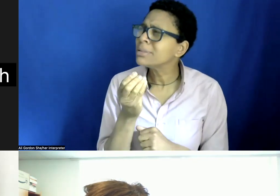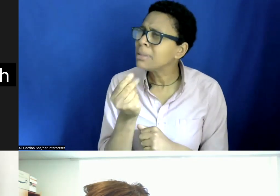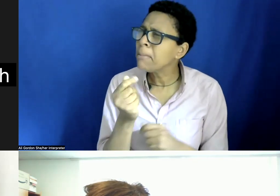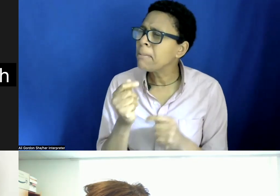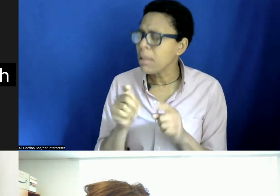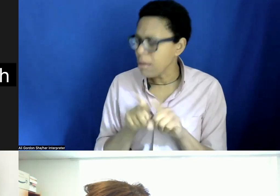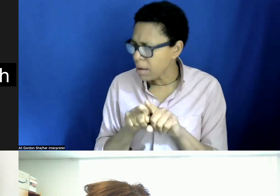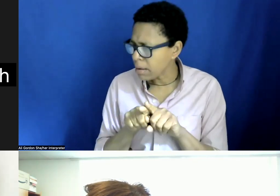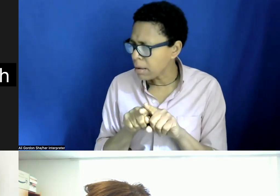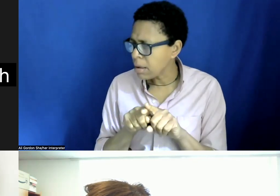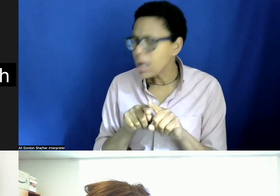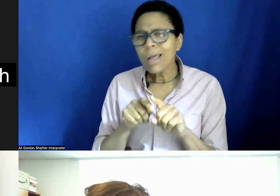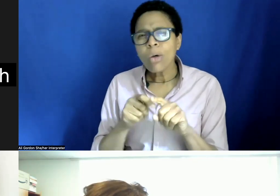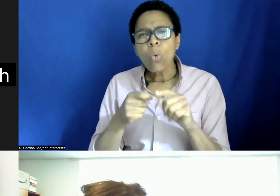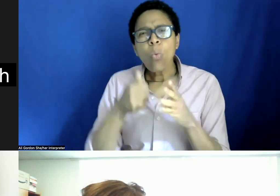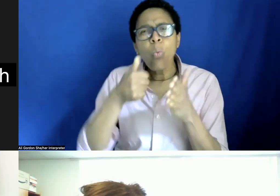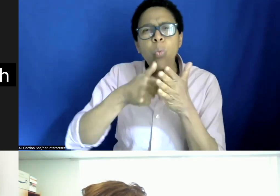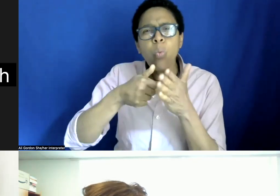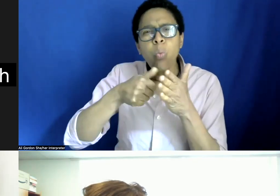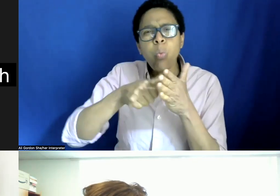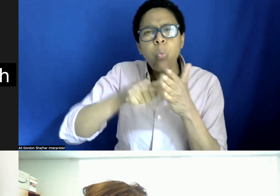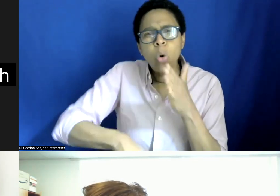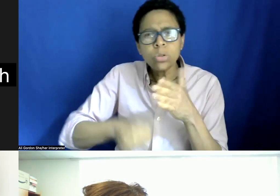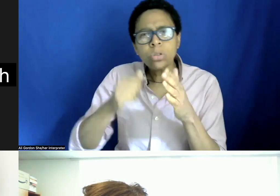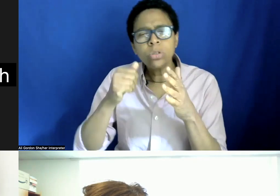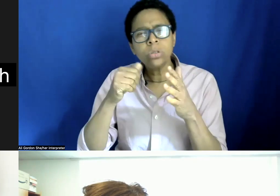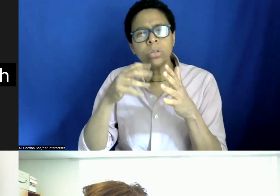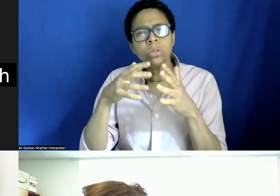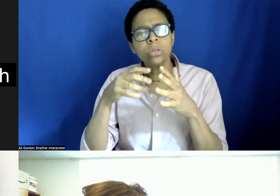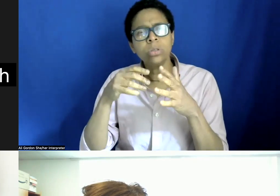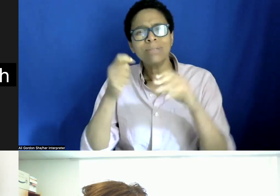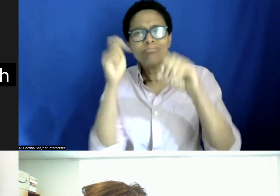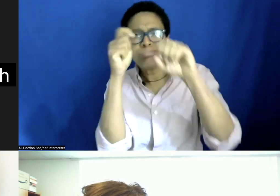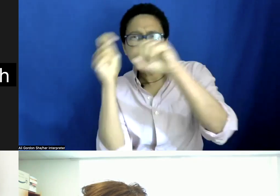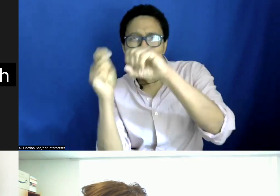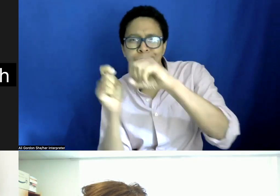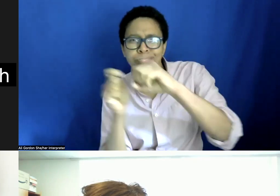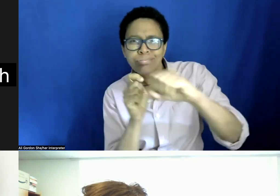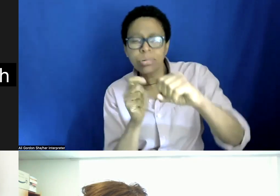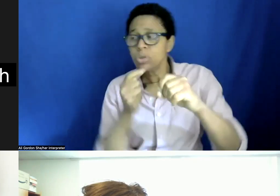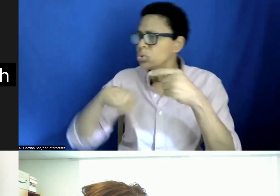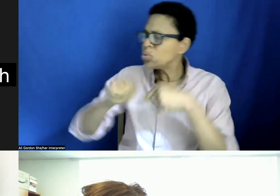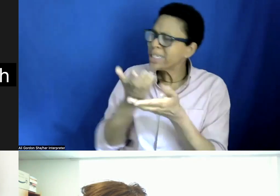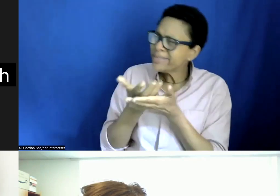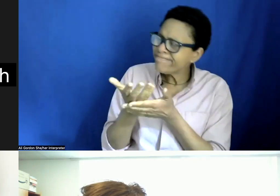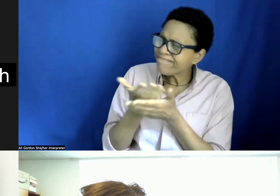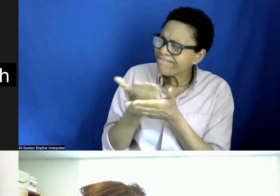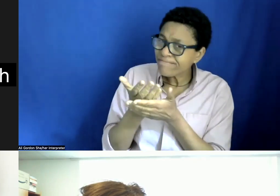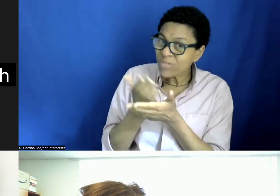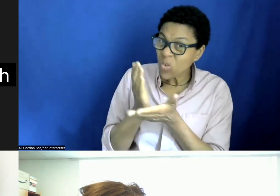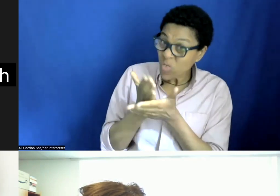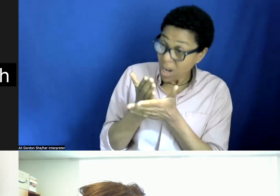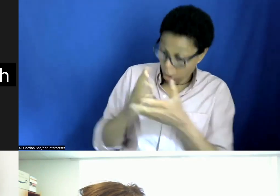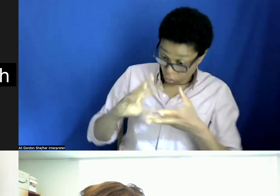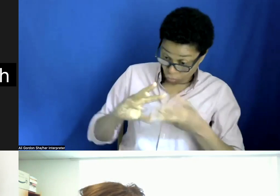of the carved wood pieces, but then we had conversations around whether they were actually made as art,